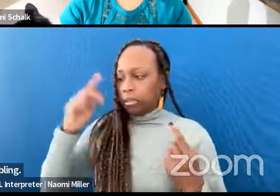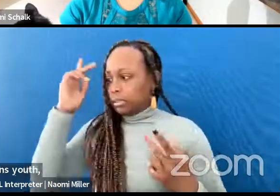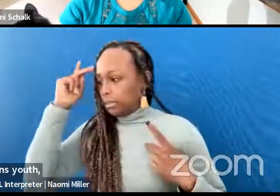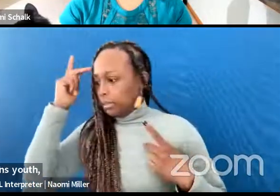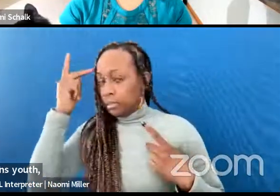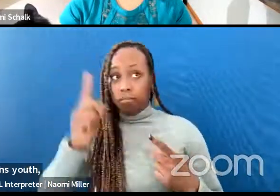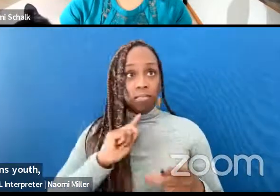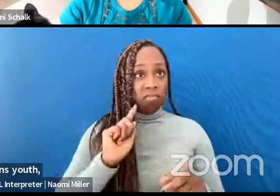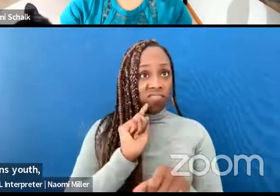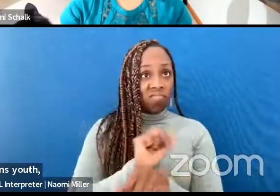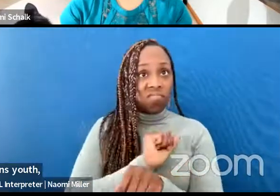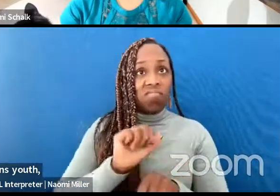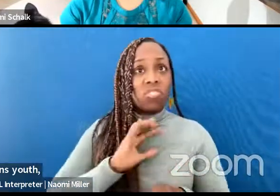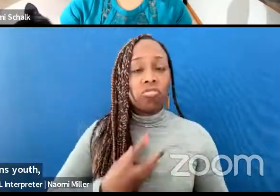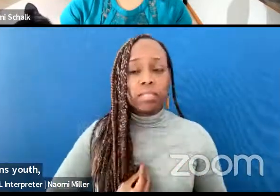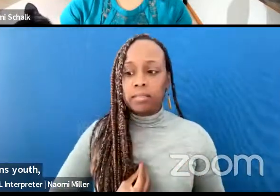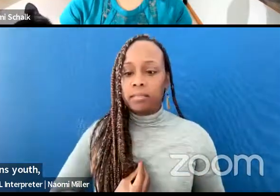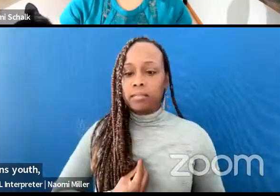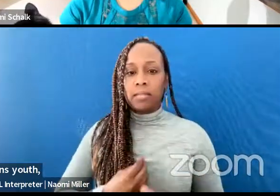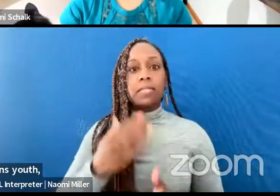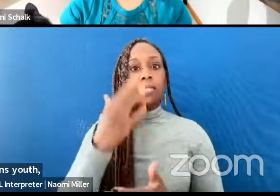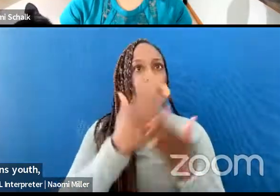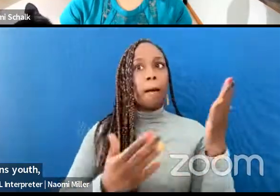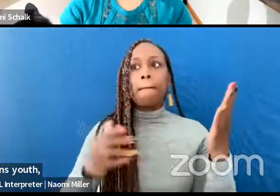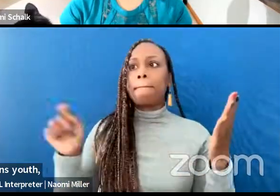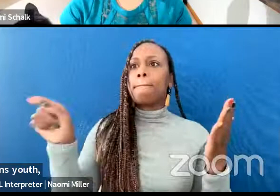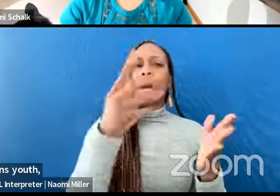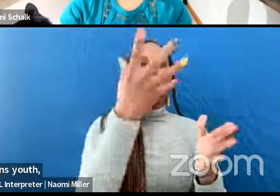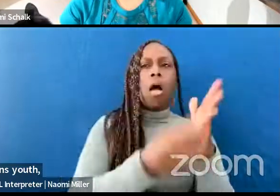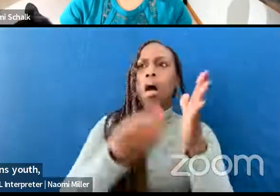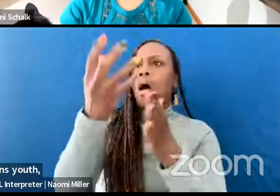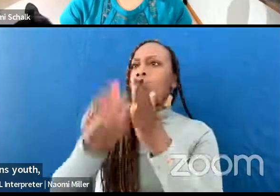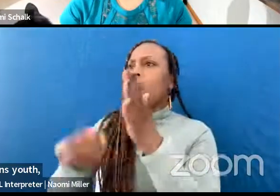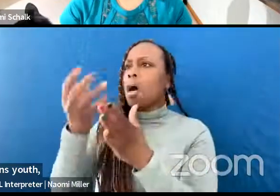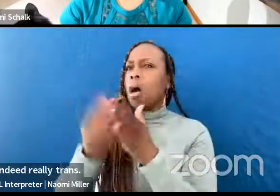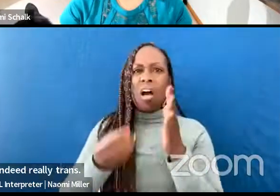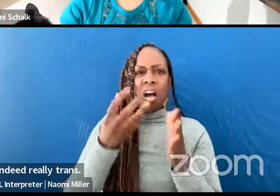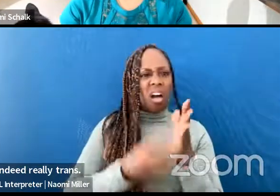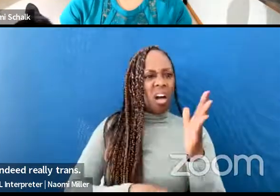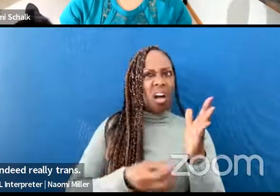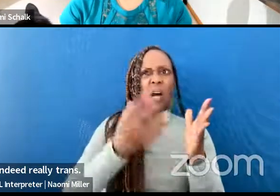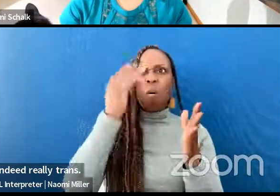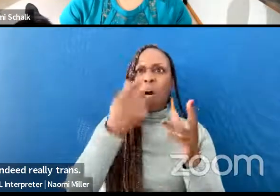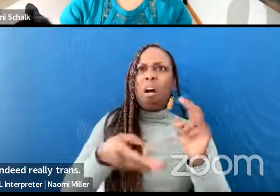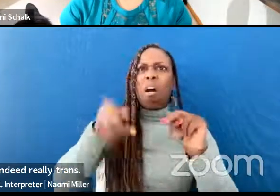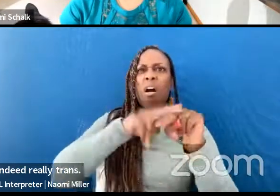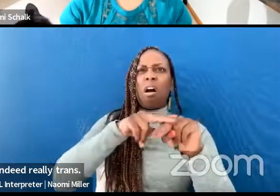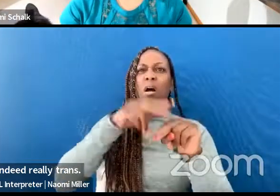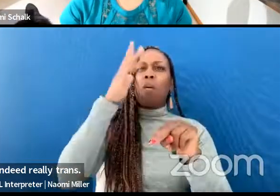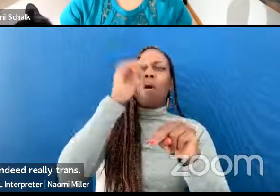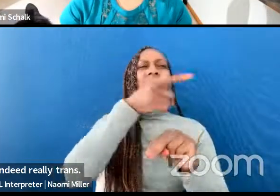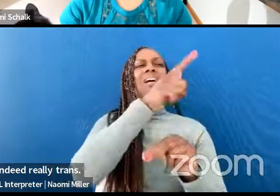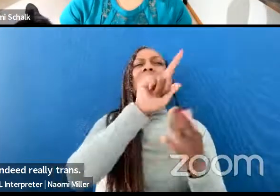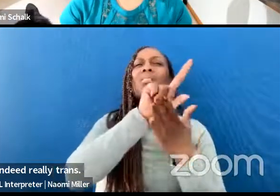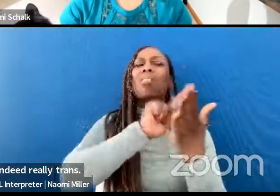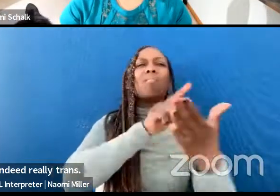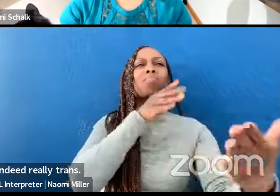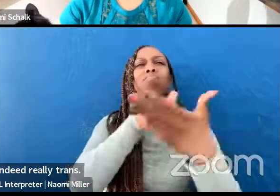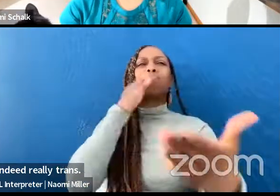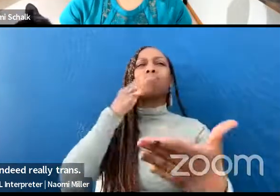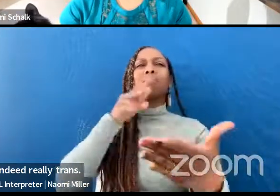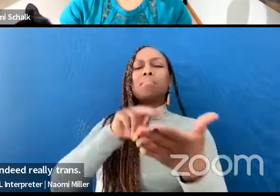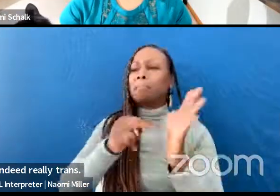or are losing. This uptick in loss is directly linked to anti-trans legislation that invalidates trans